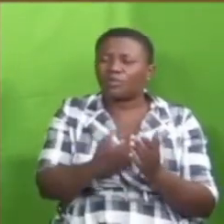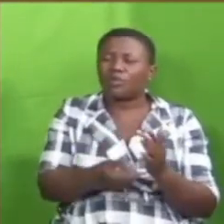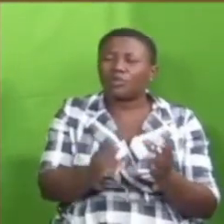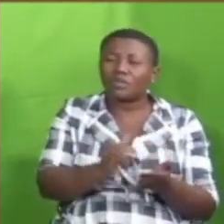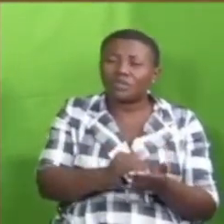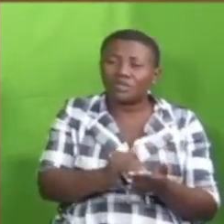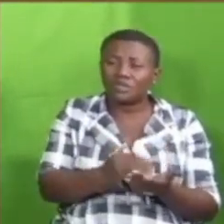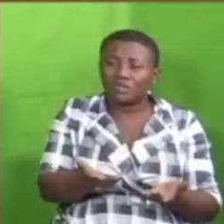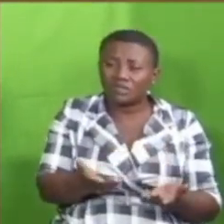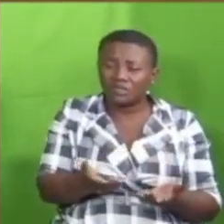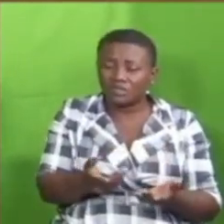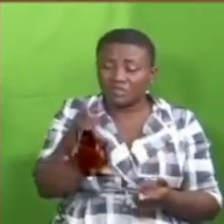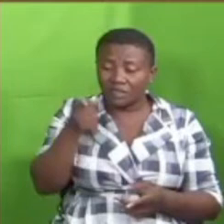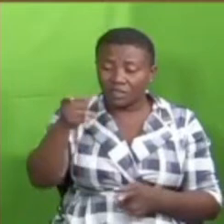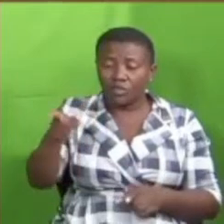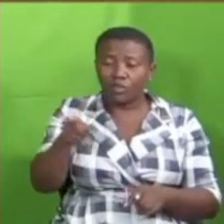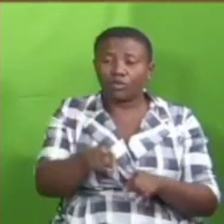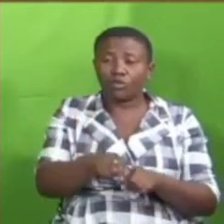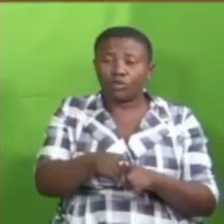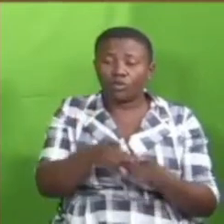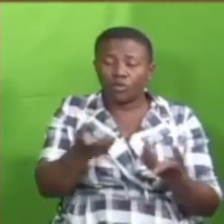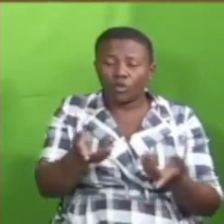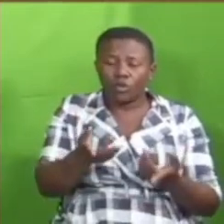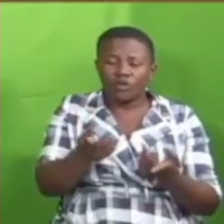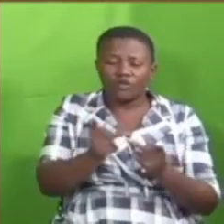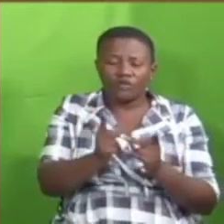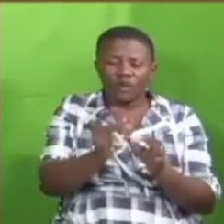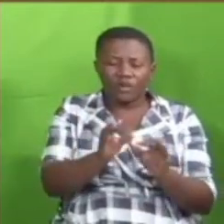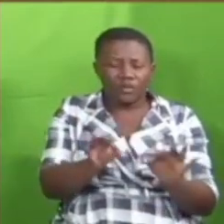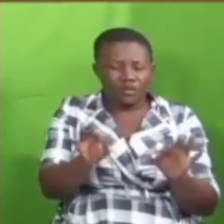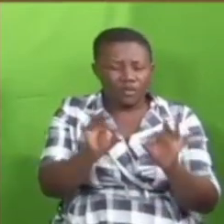he is also a prophet. Why do I say that?